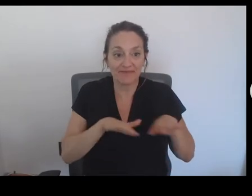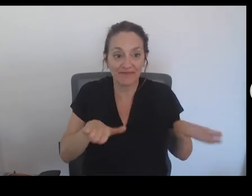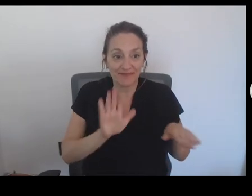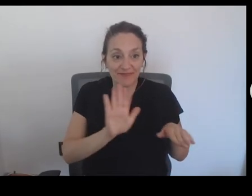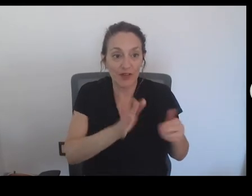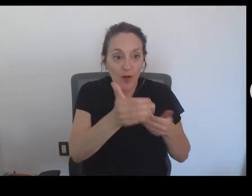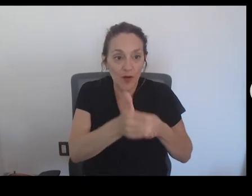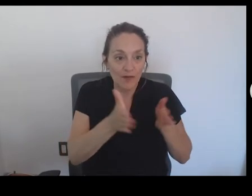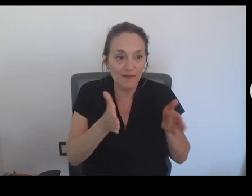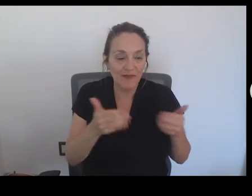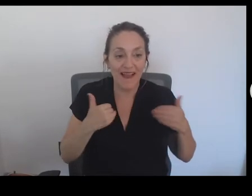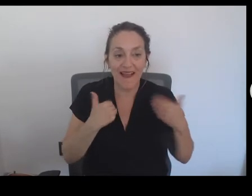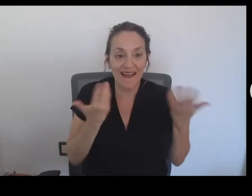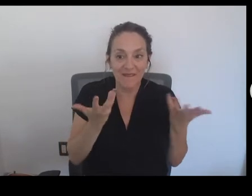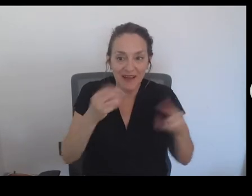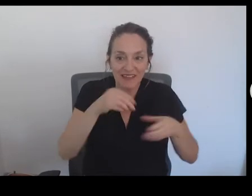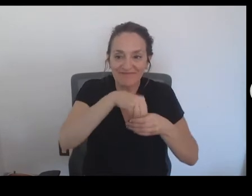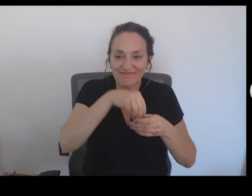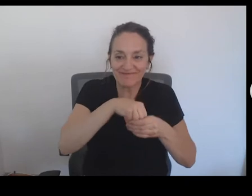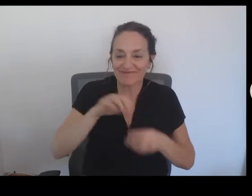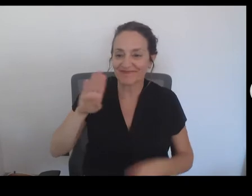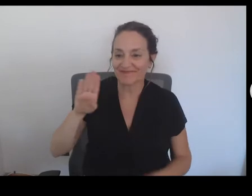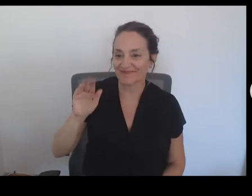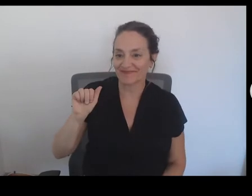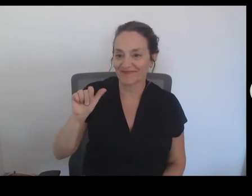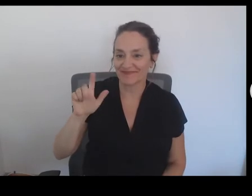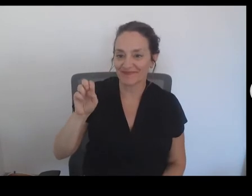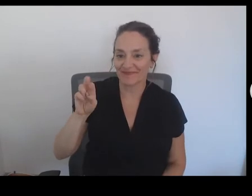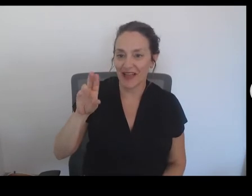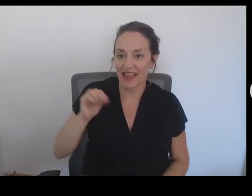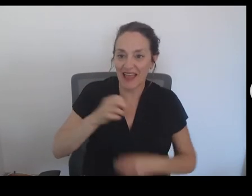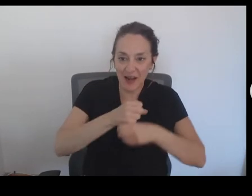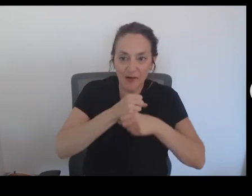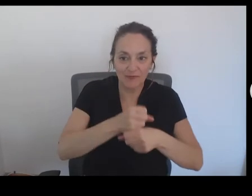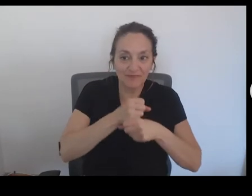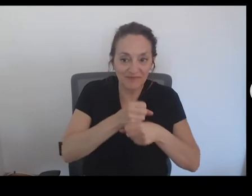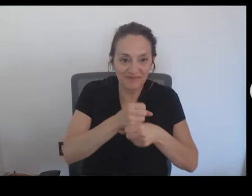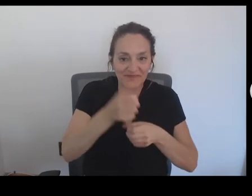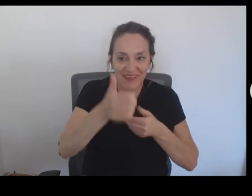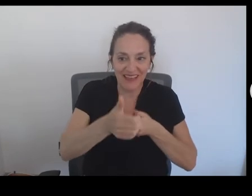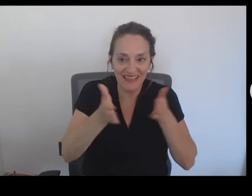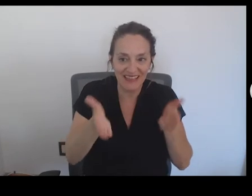there. So the things that come in the kit are a cup,